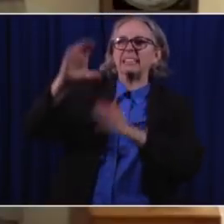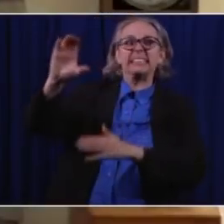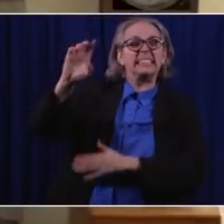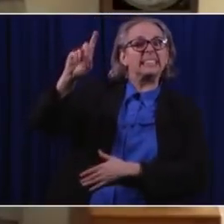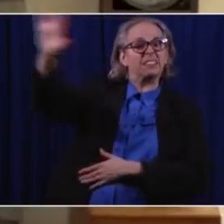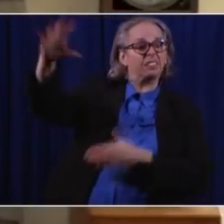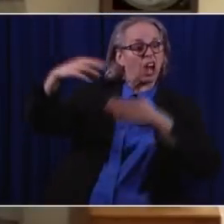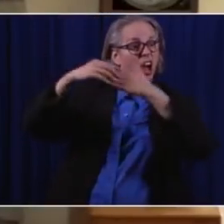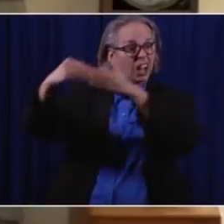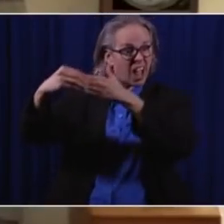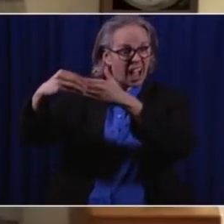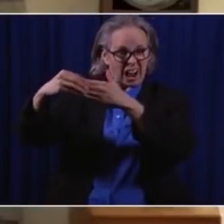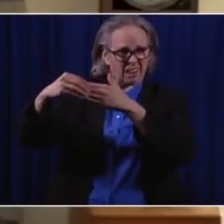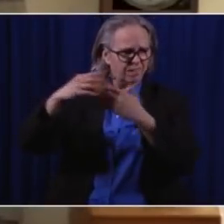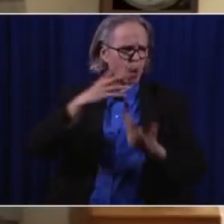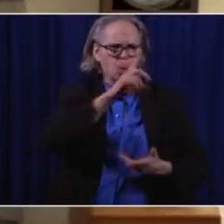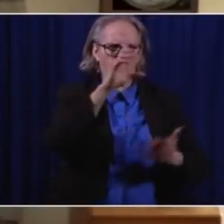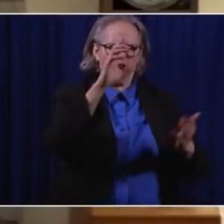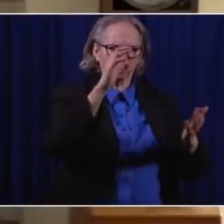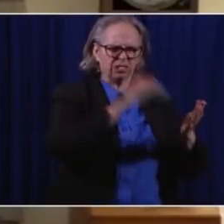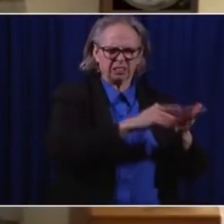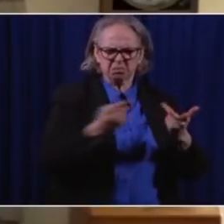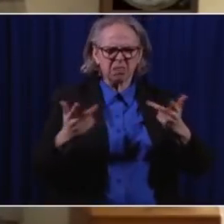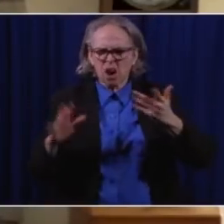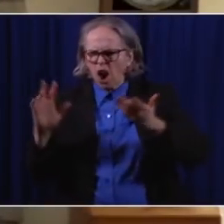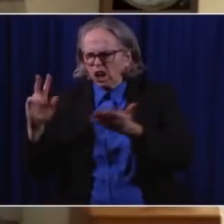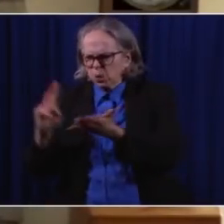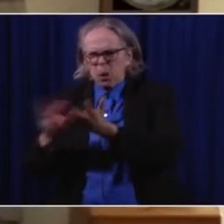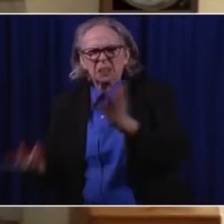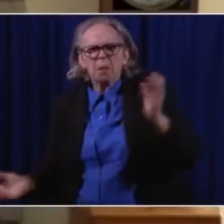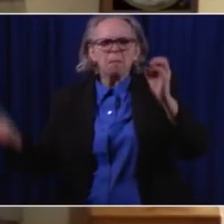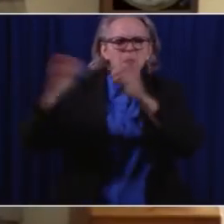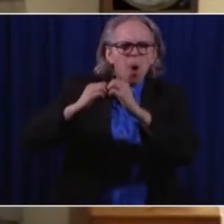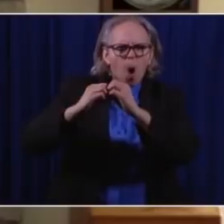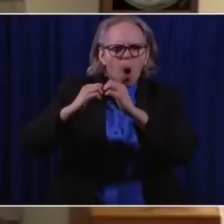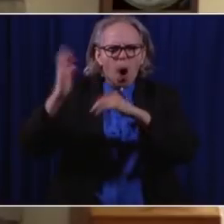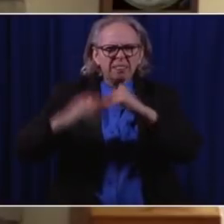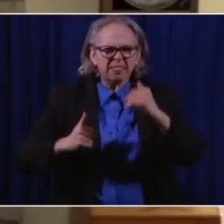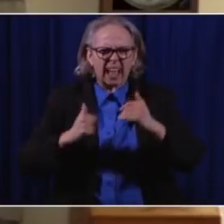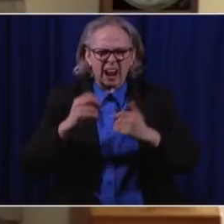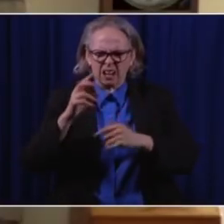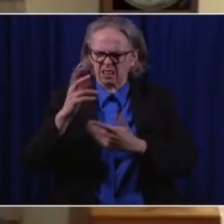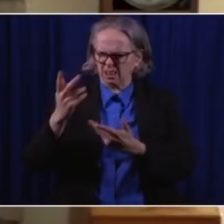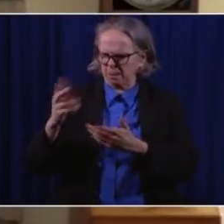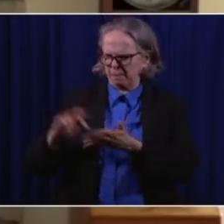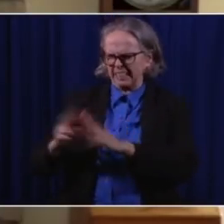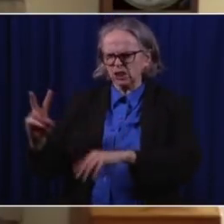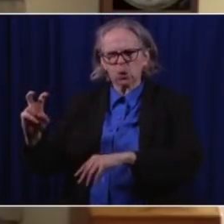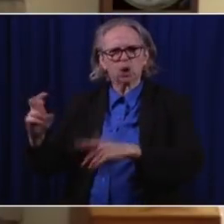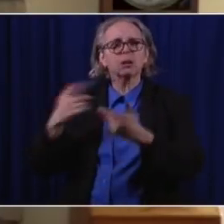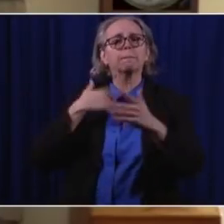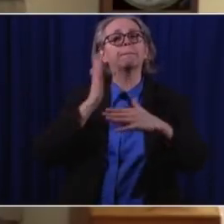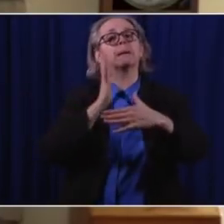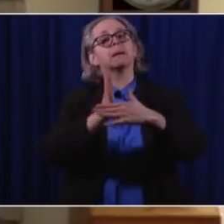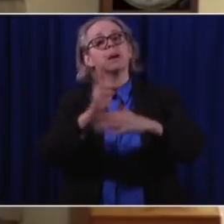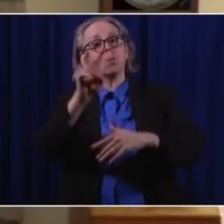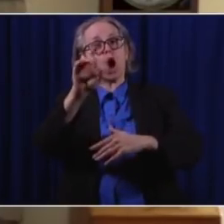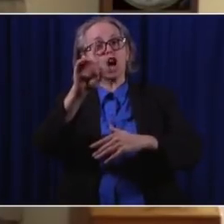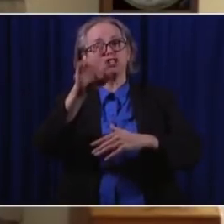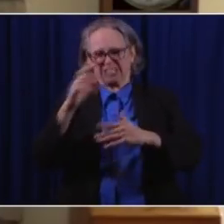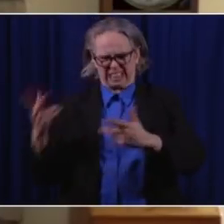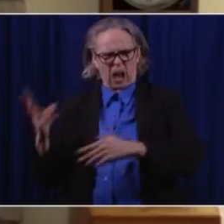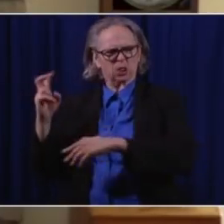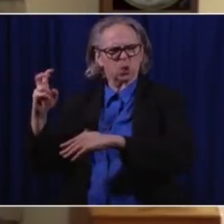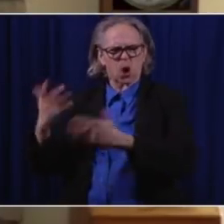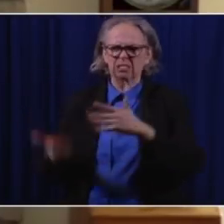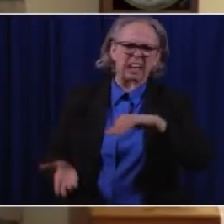times the amount of cases in the last 2 weeks that the CDC says is a high incidence. So they're